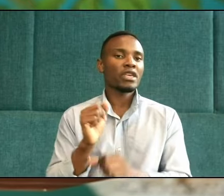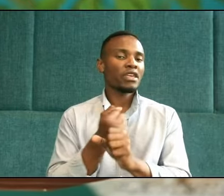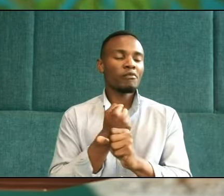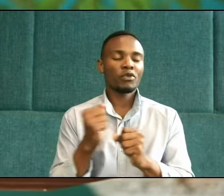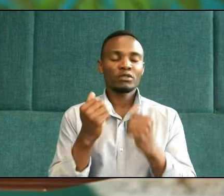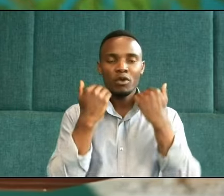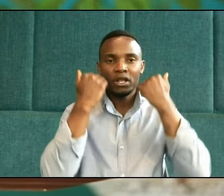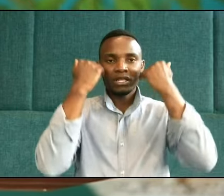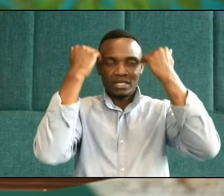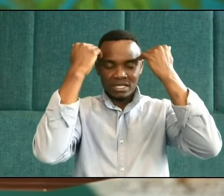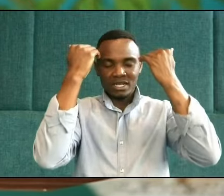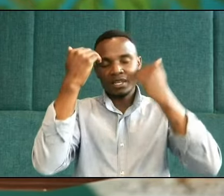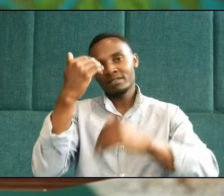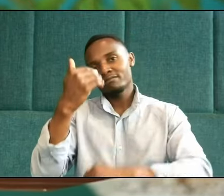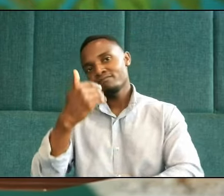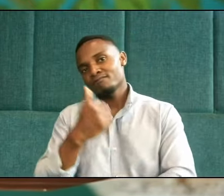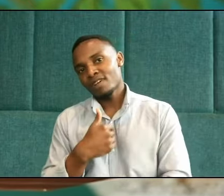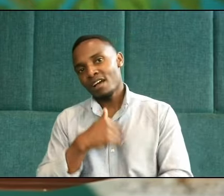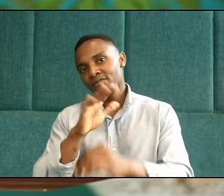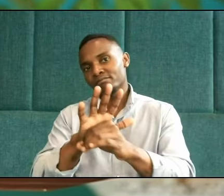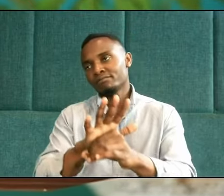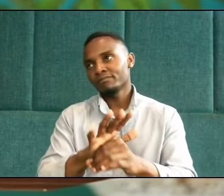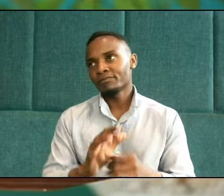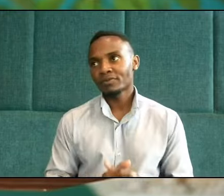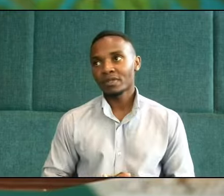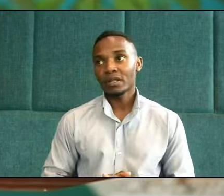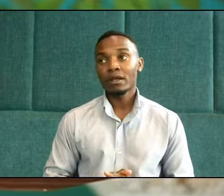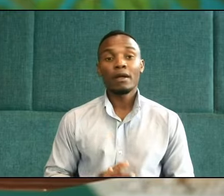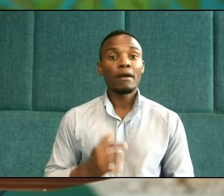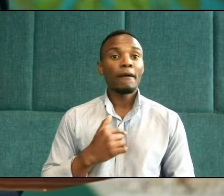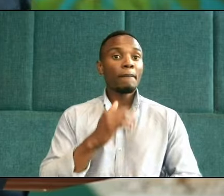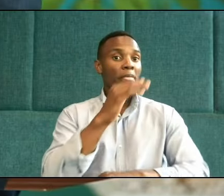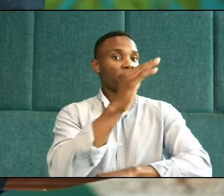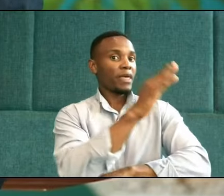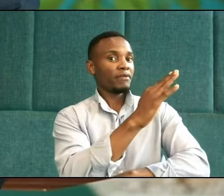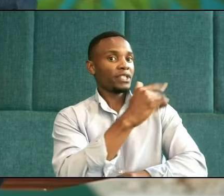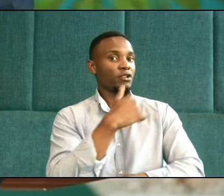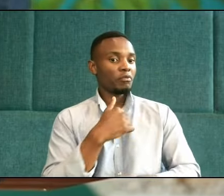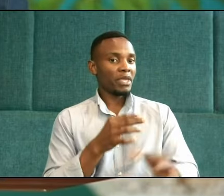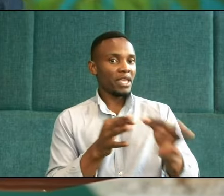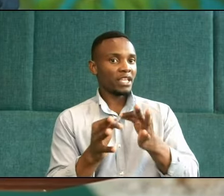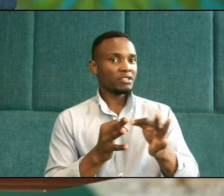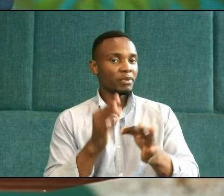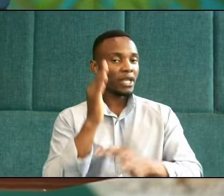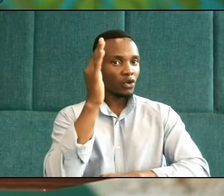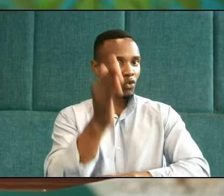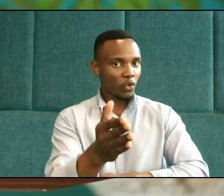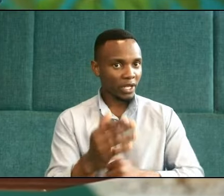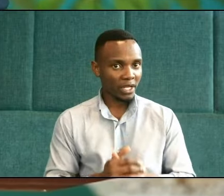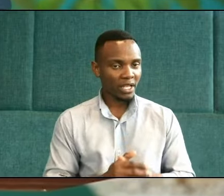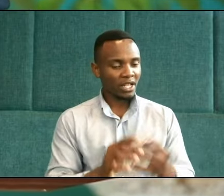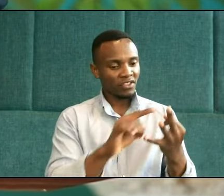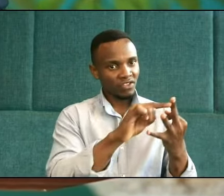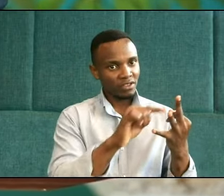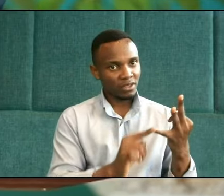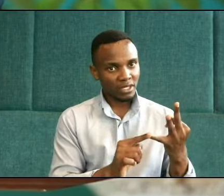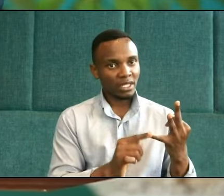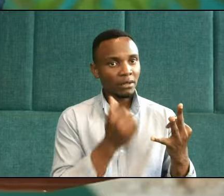stress. No one, I'll be talking this in the afternoon. The secret, the three